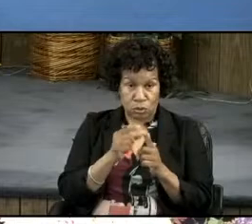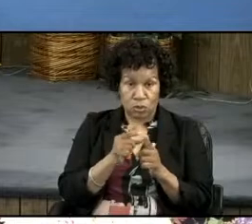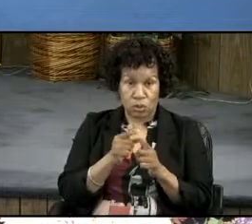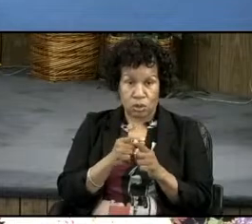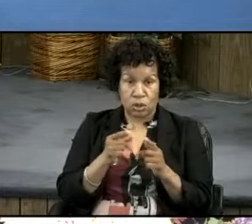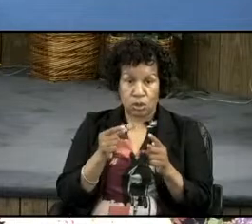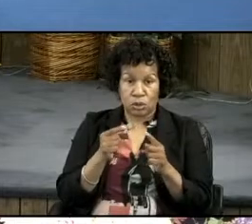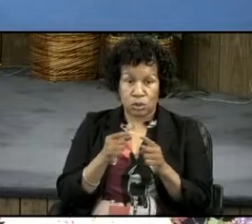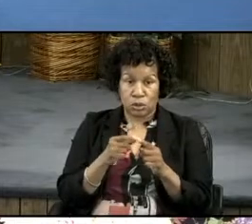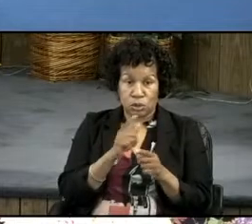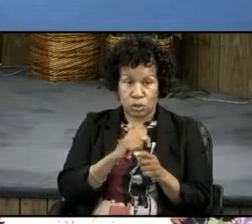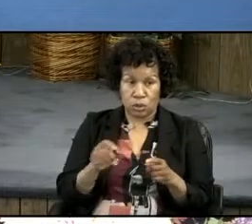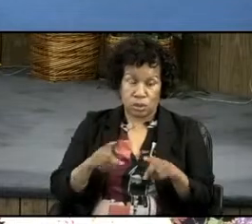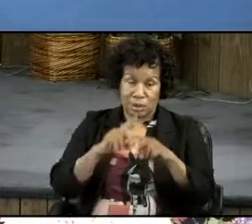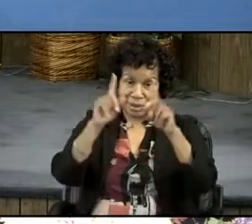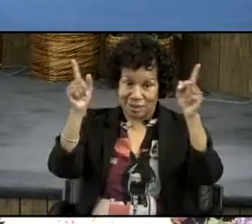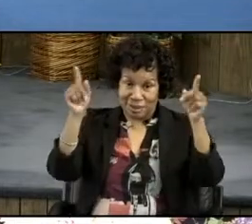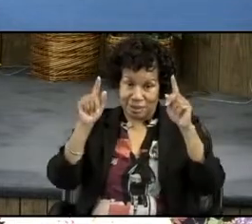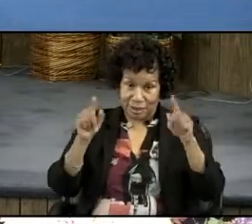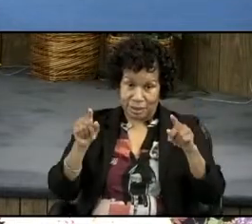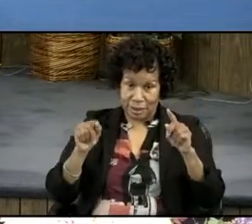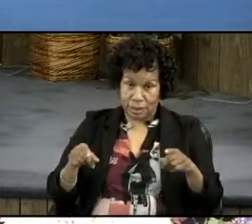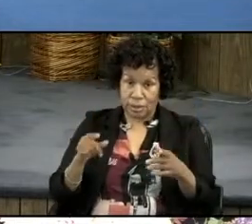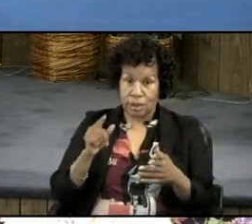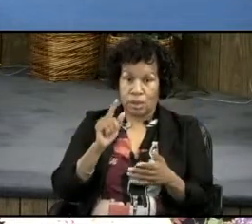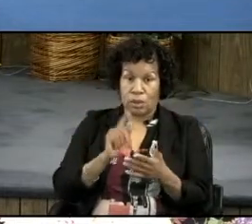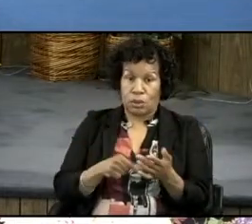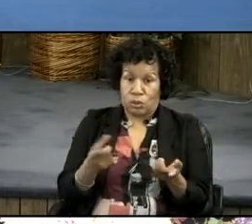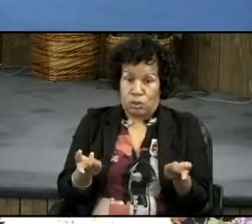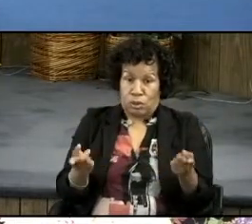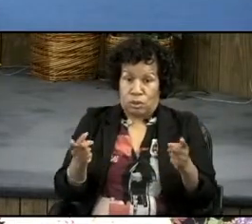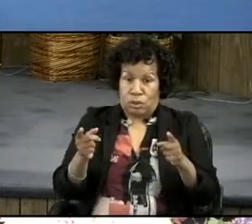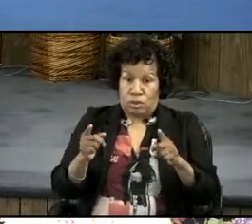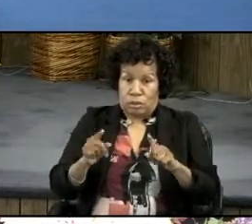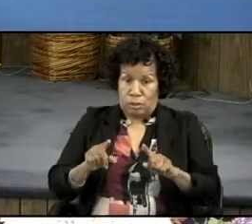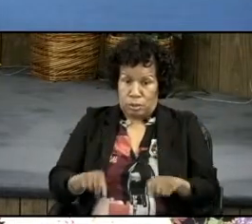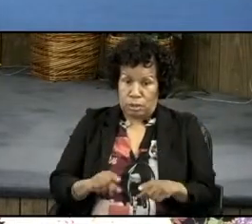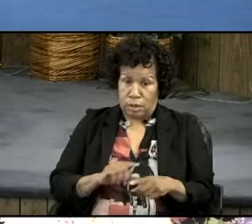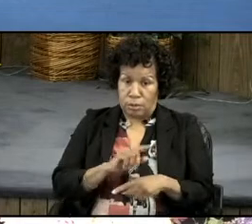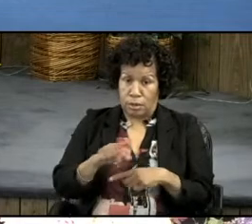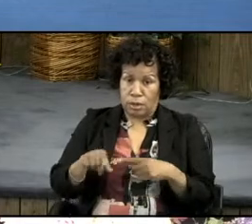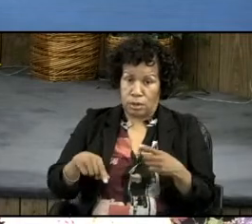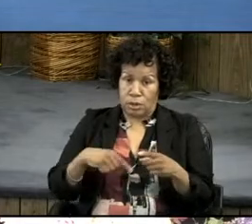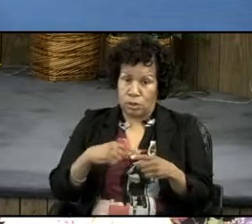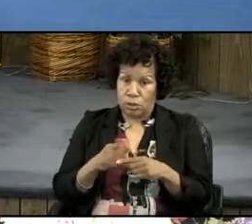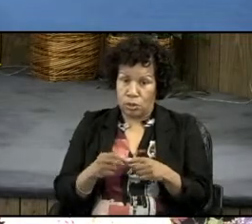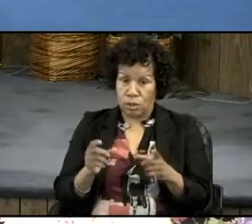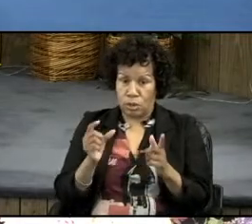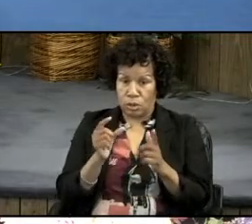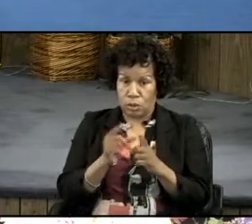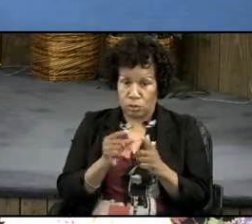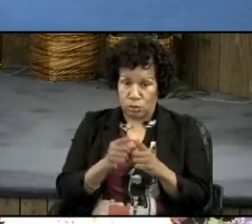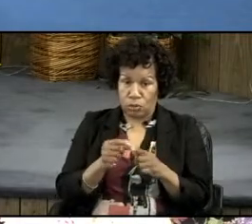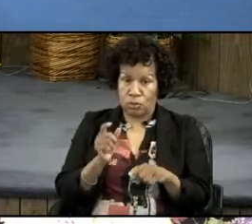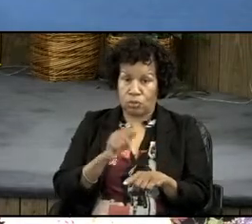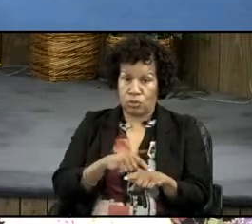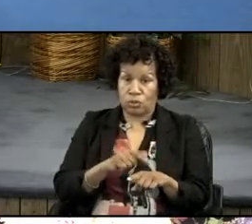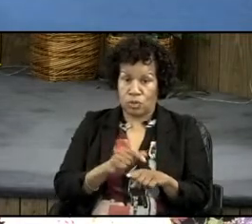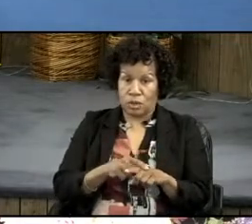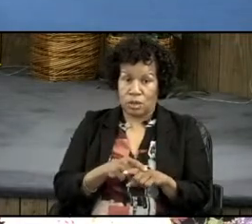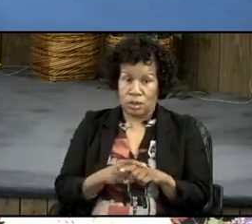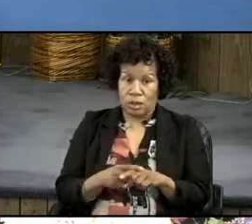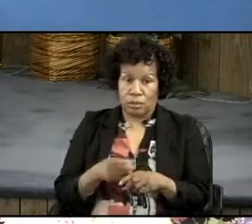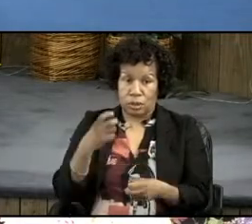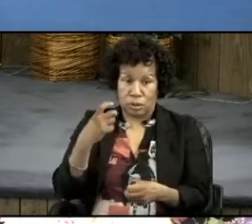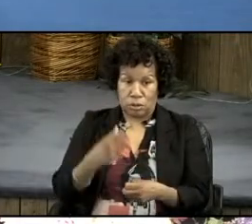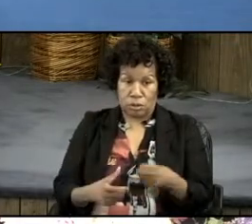stuff get tough and you don't have a friend nowhere or a dime in your pocket. I want to know what you're going to do when